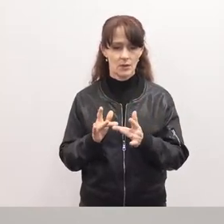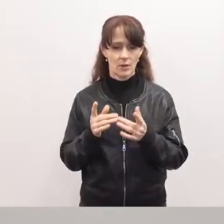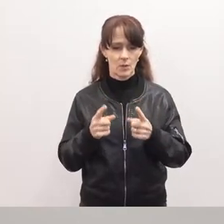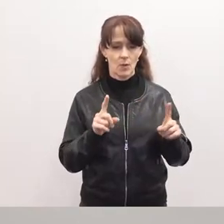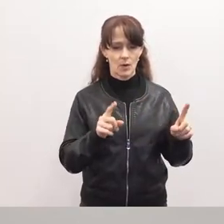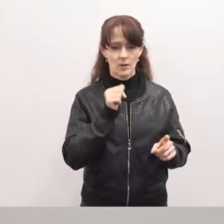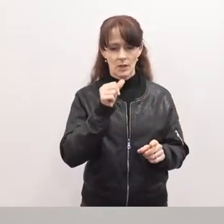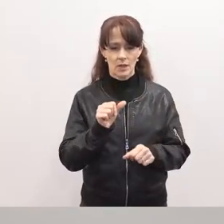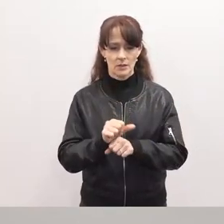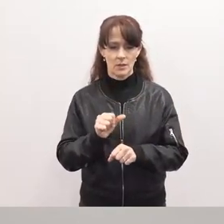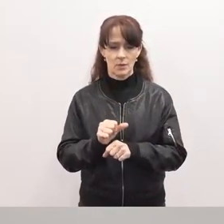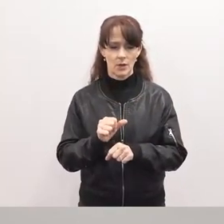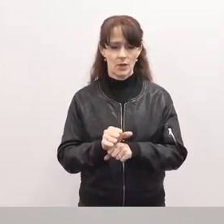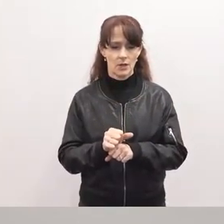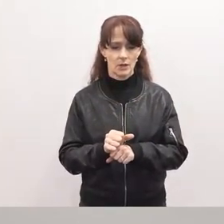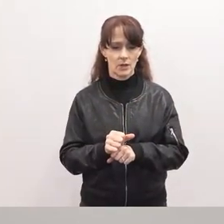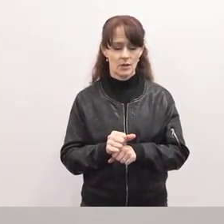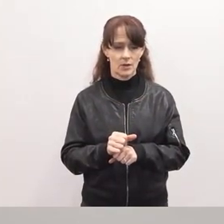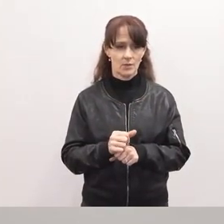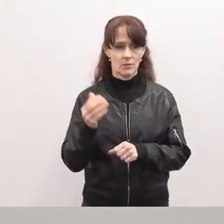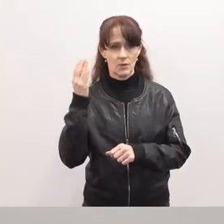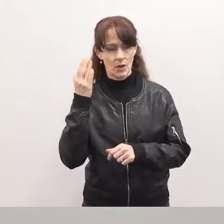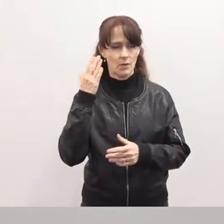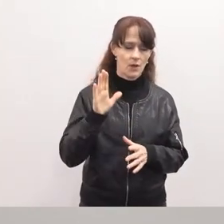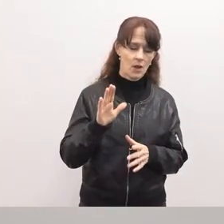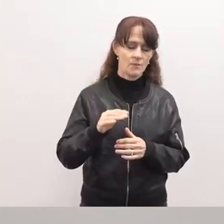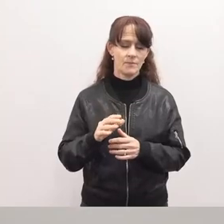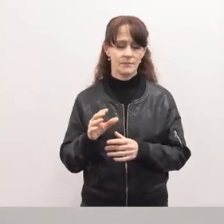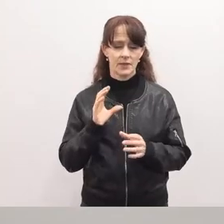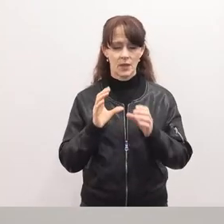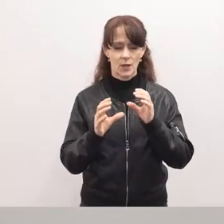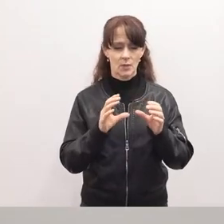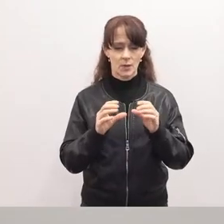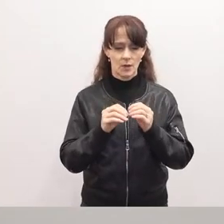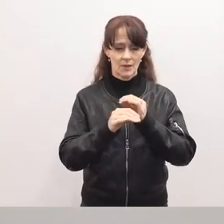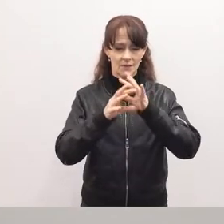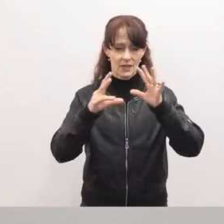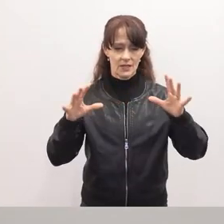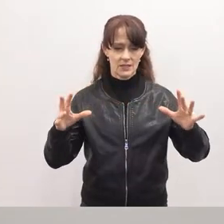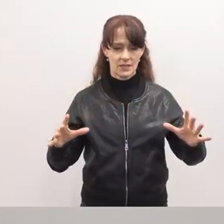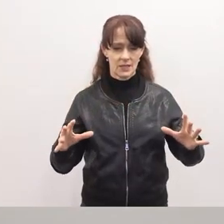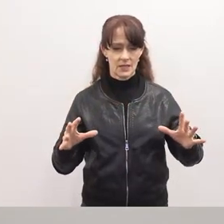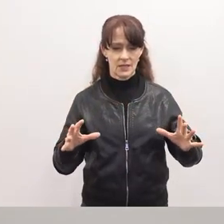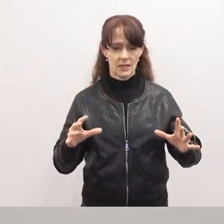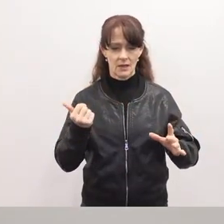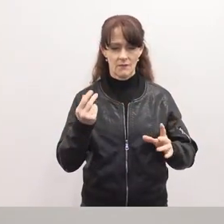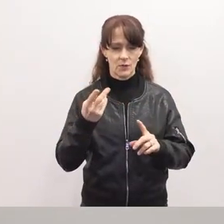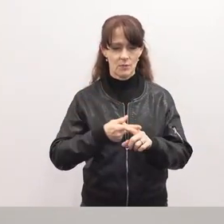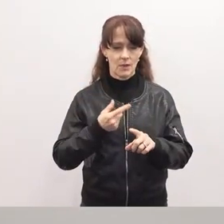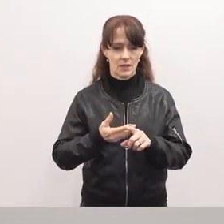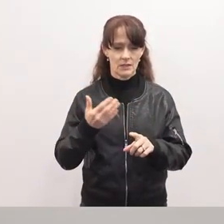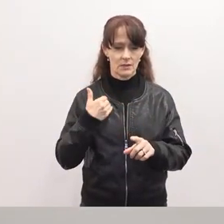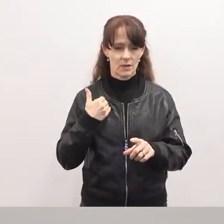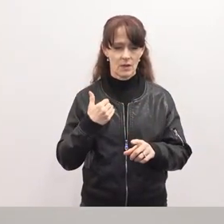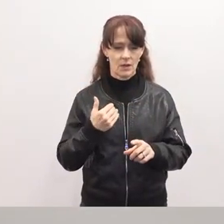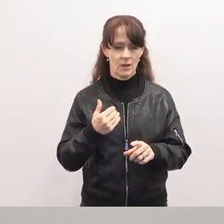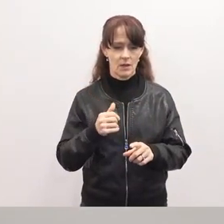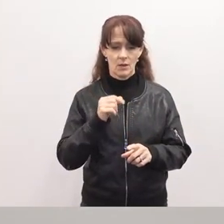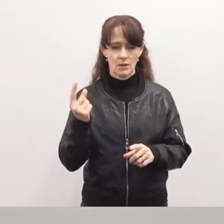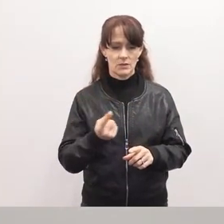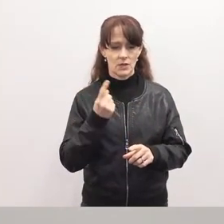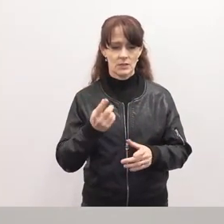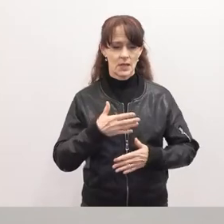and what doesn't work, and we don't know. And you know, we did that community visioning a few months ago that we weren't completely happy with,